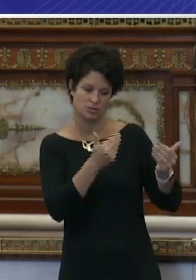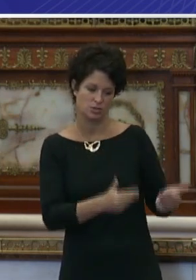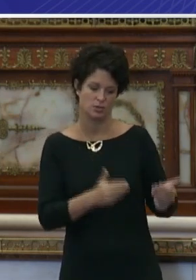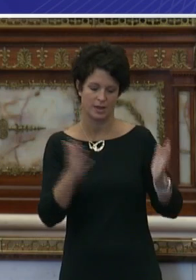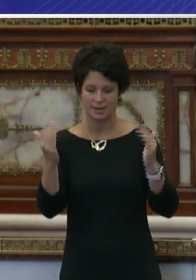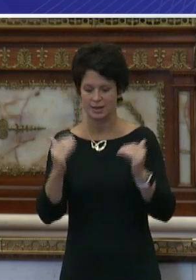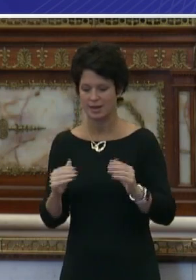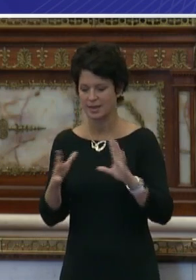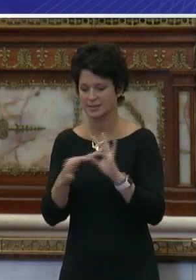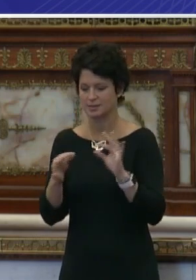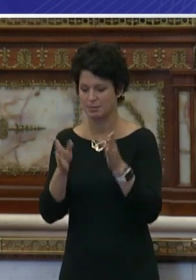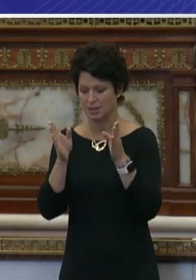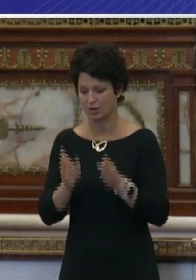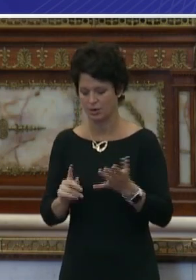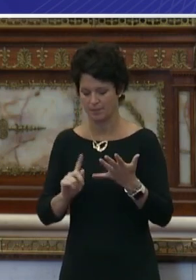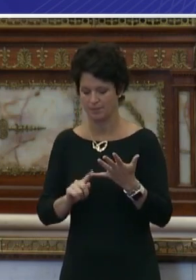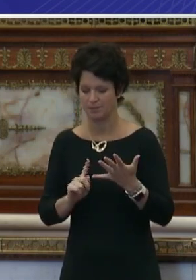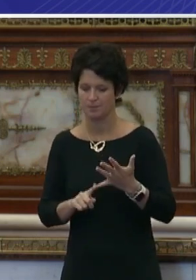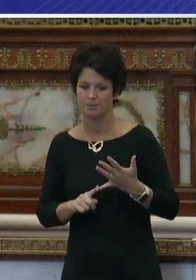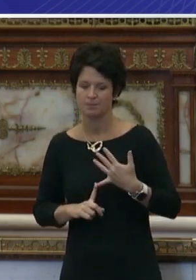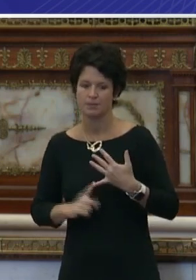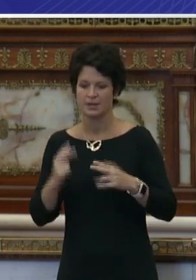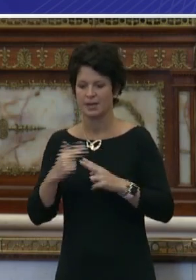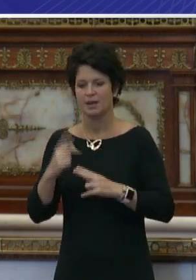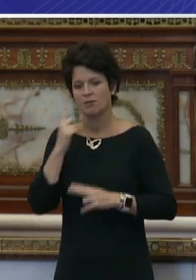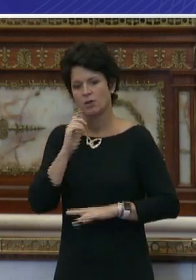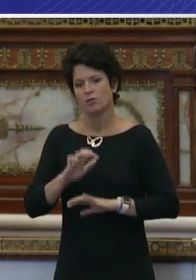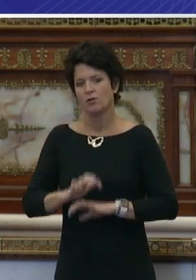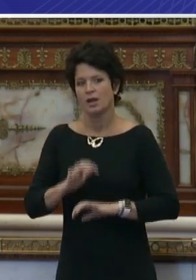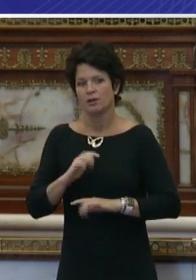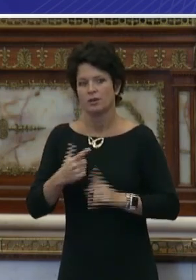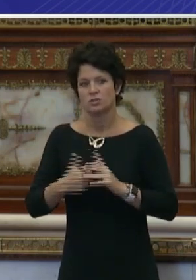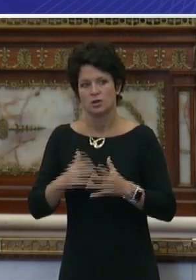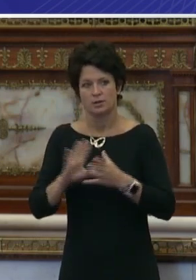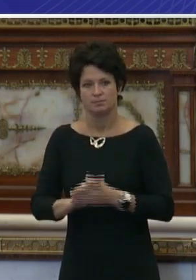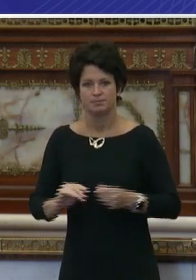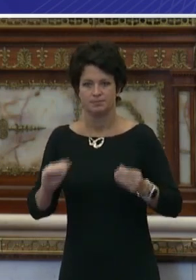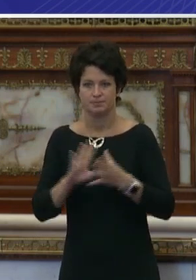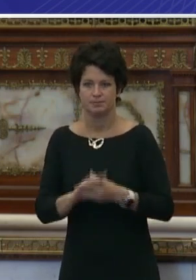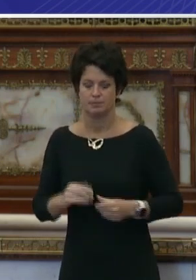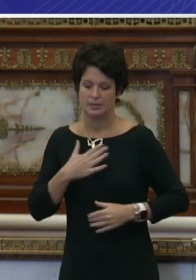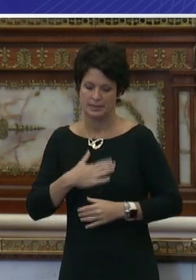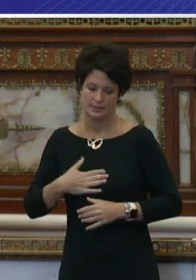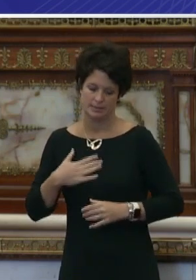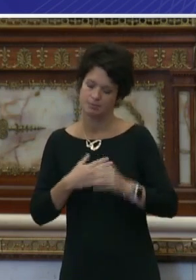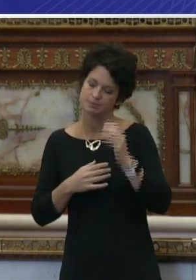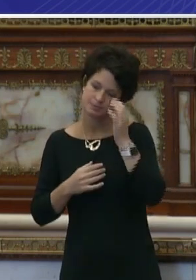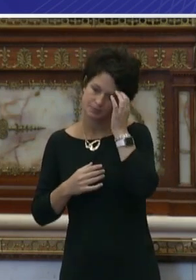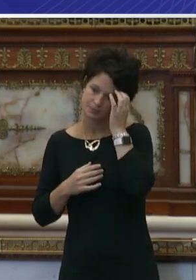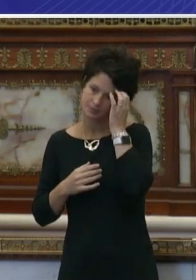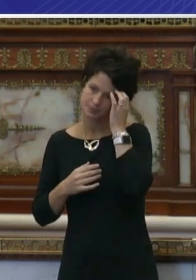we could have the next person on the panel state your name for the record and begin your testimony.